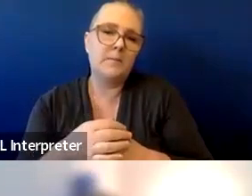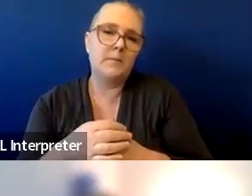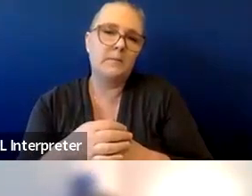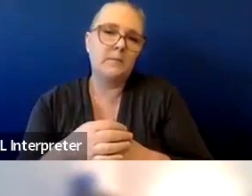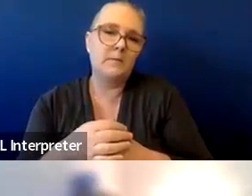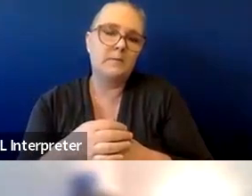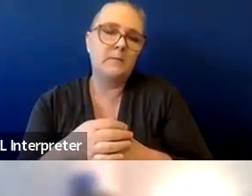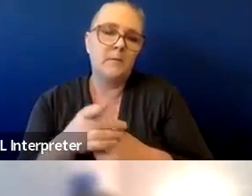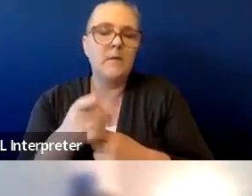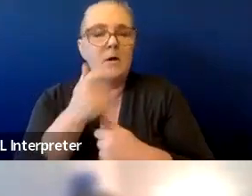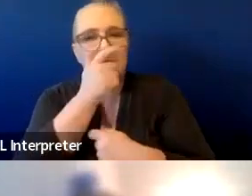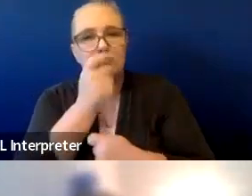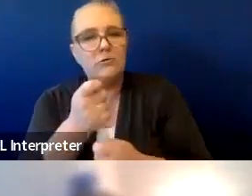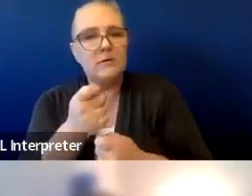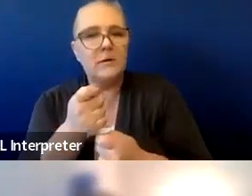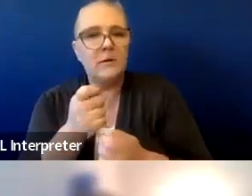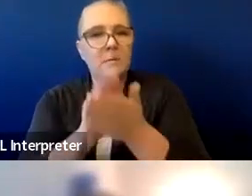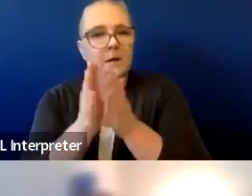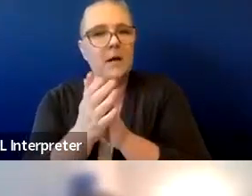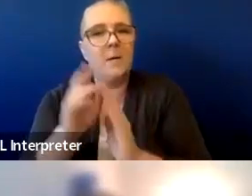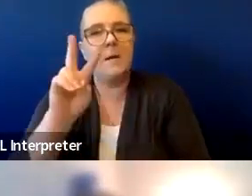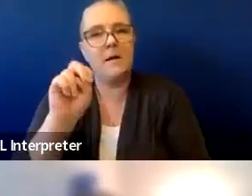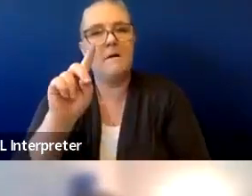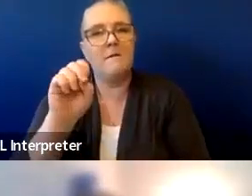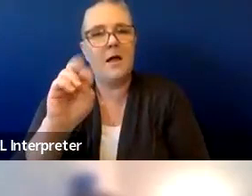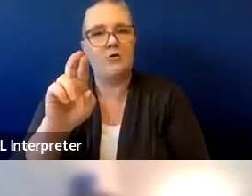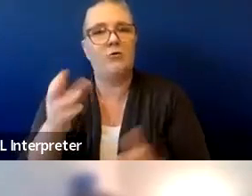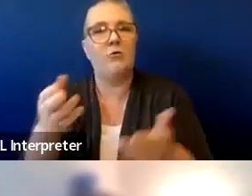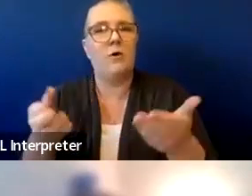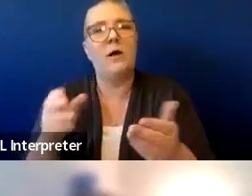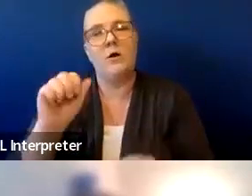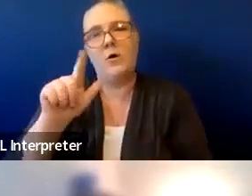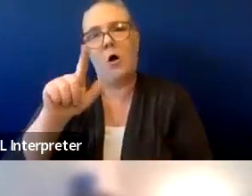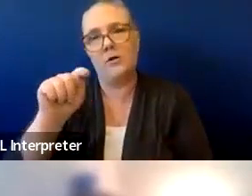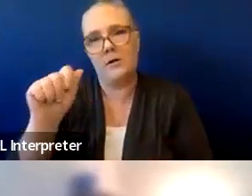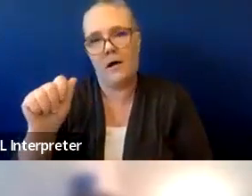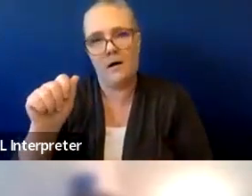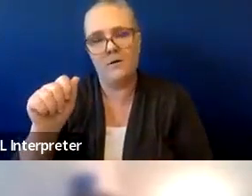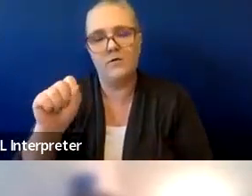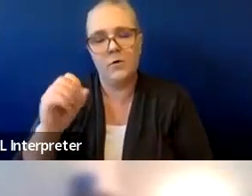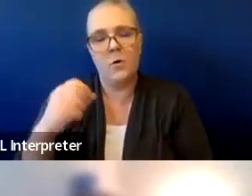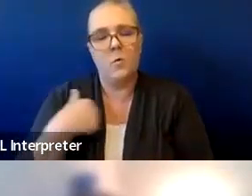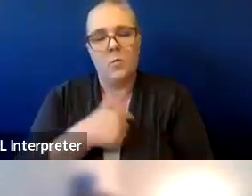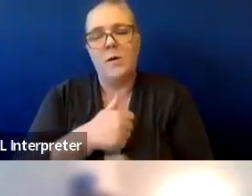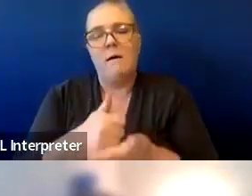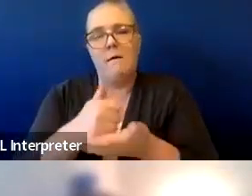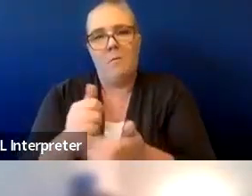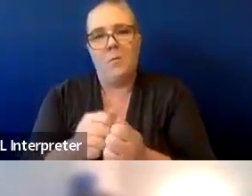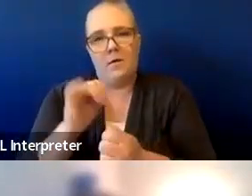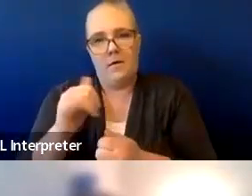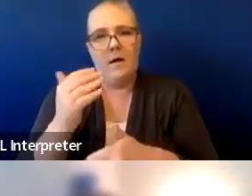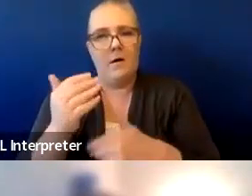they are interested in becoming vendored with Alta Regional Center. And so we are helping them with that process.